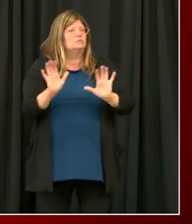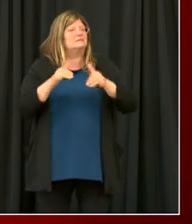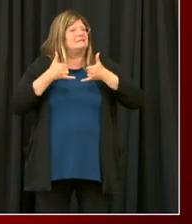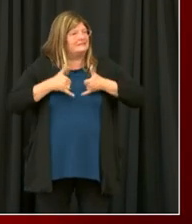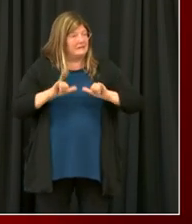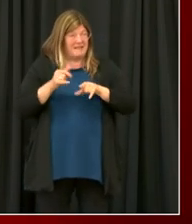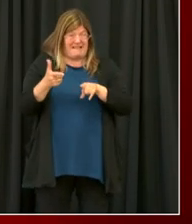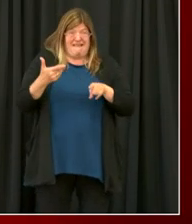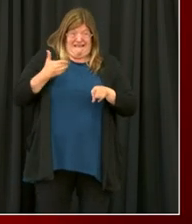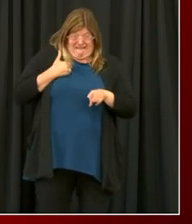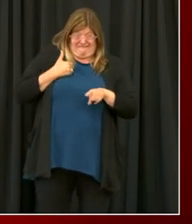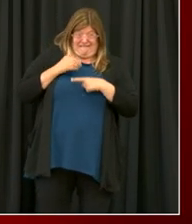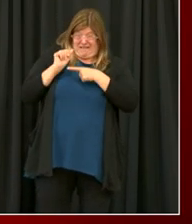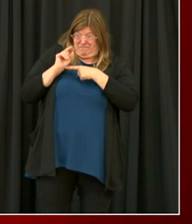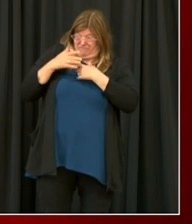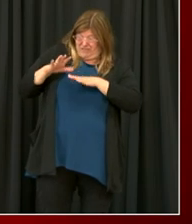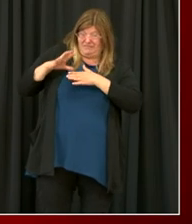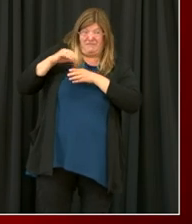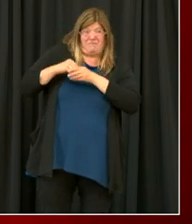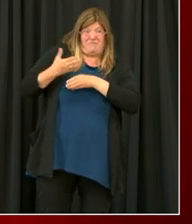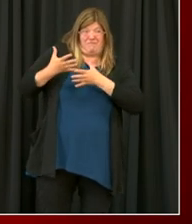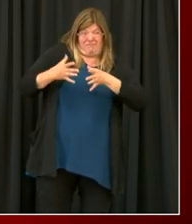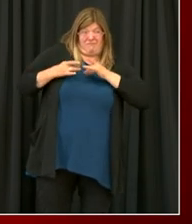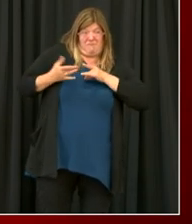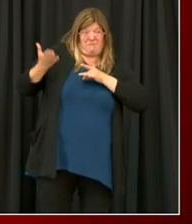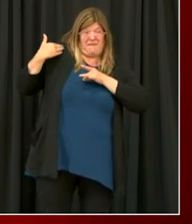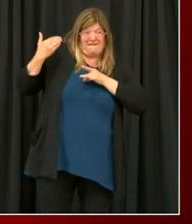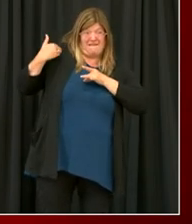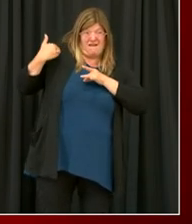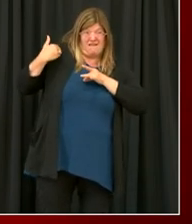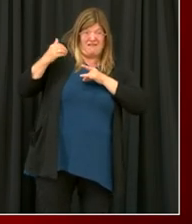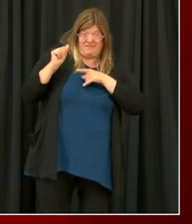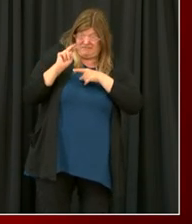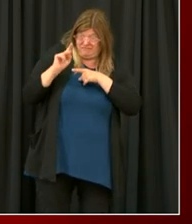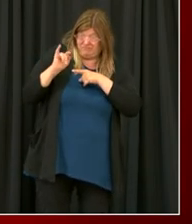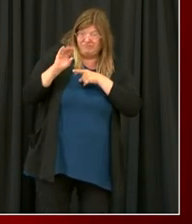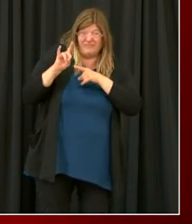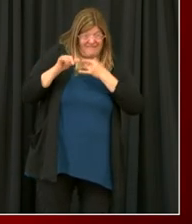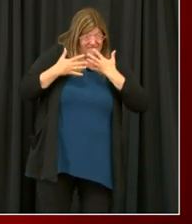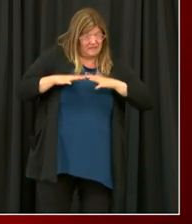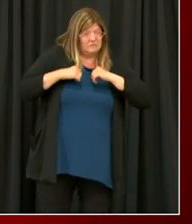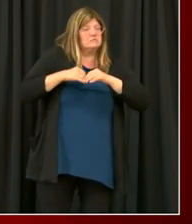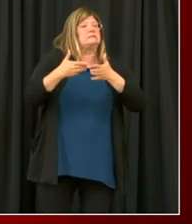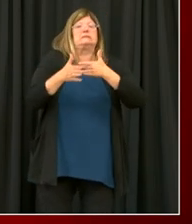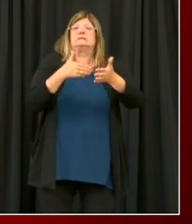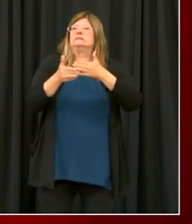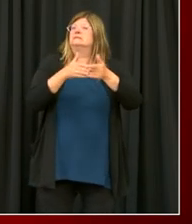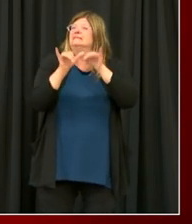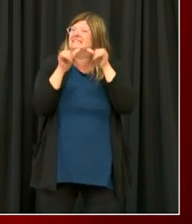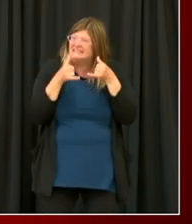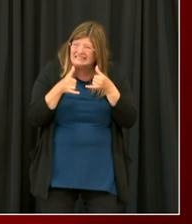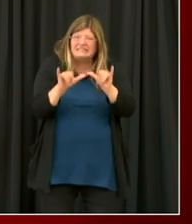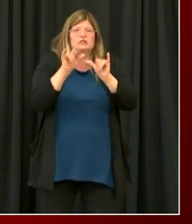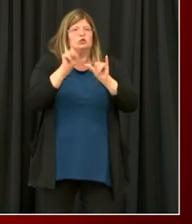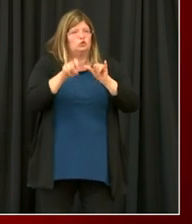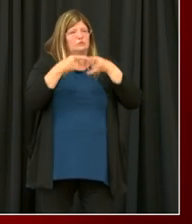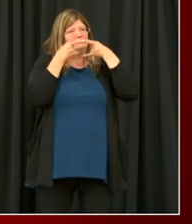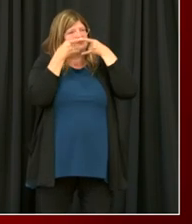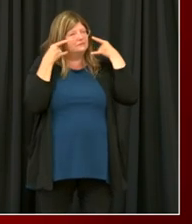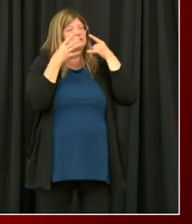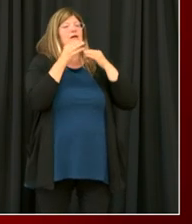you to social distance, to wear mask and face coverings when you cannot safely social distance, when you're